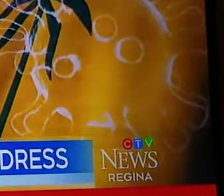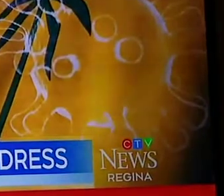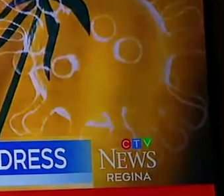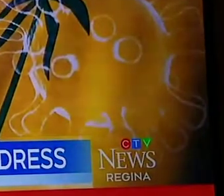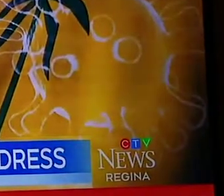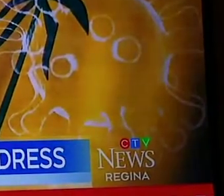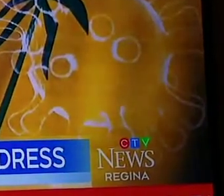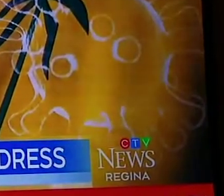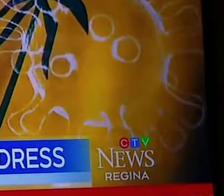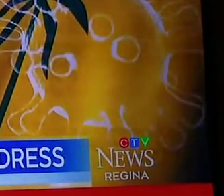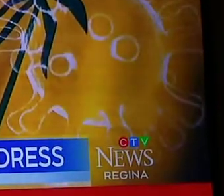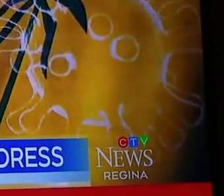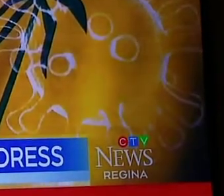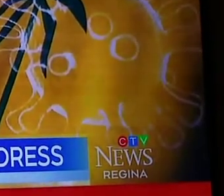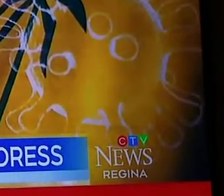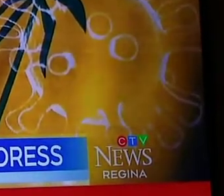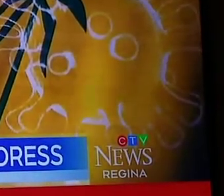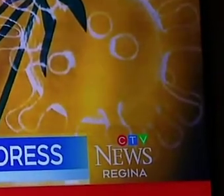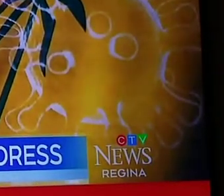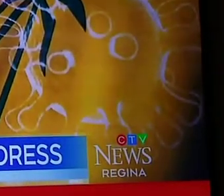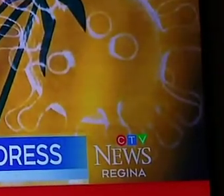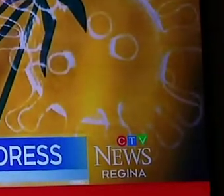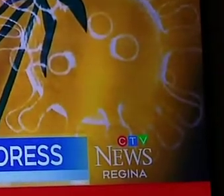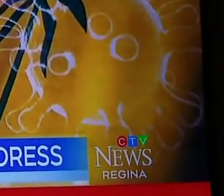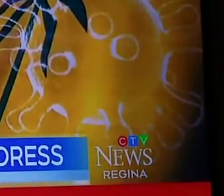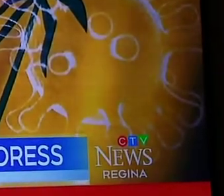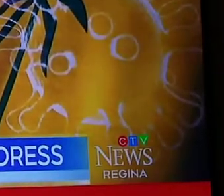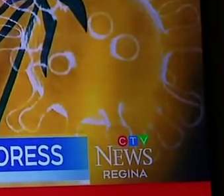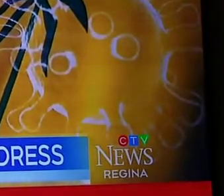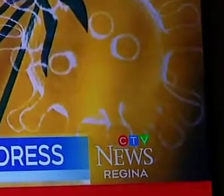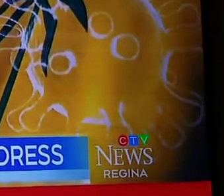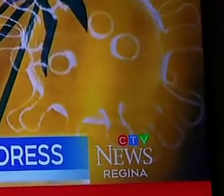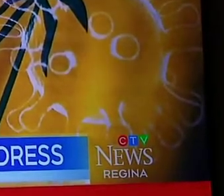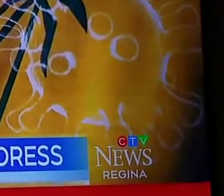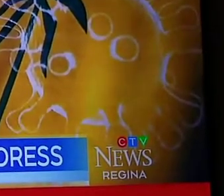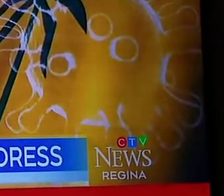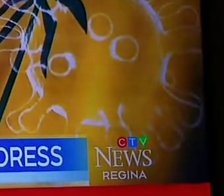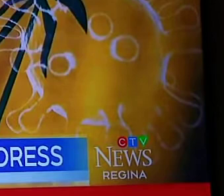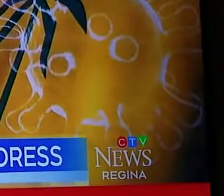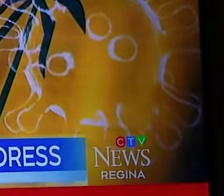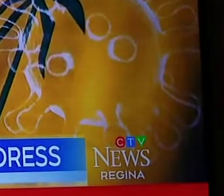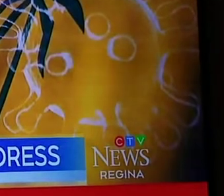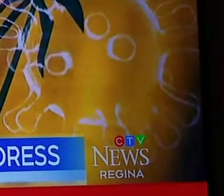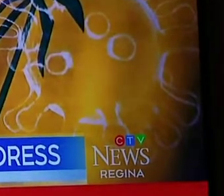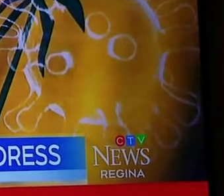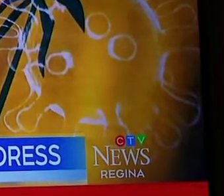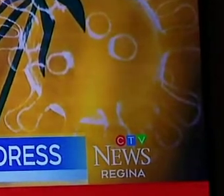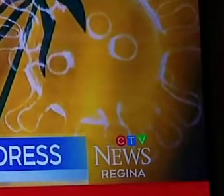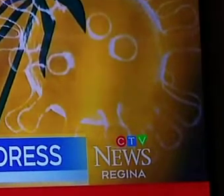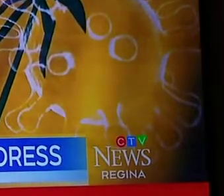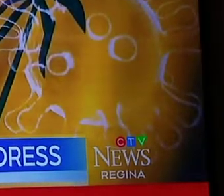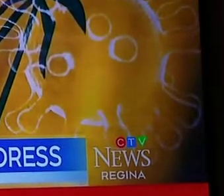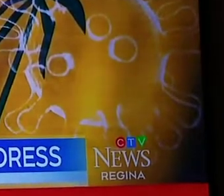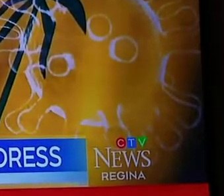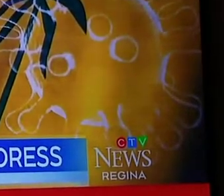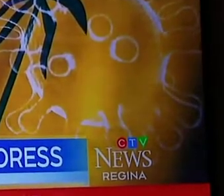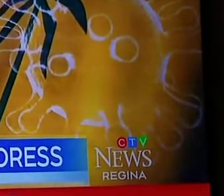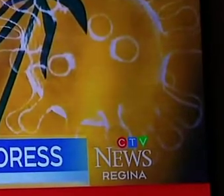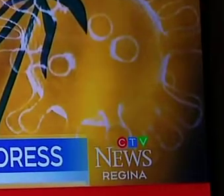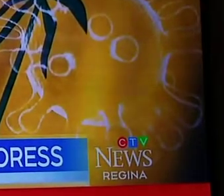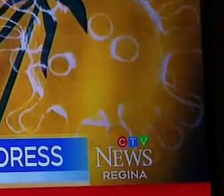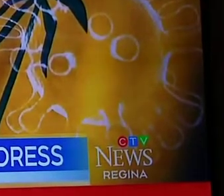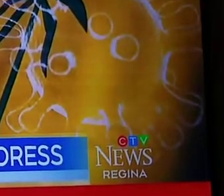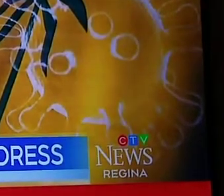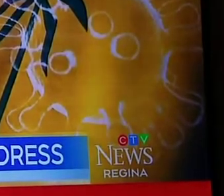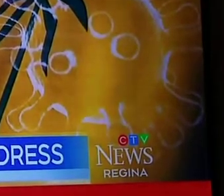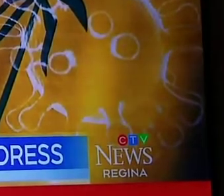You're just listening to a provincial address by the Premier of Saskatchewan. Now, in it, Premier Scott Moe, he offered his appreciation, thanking the people of Saskatchewan